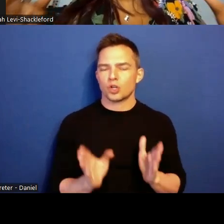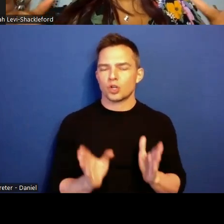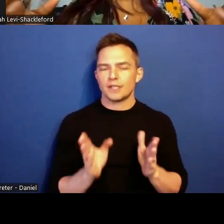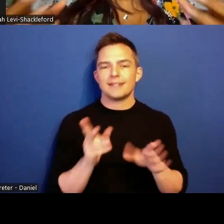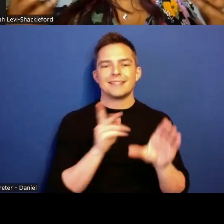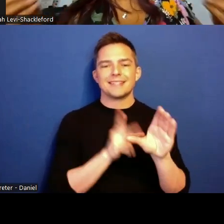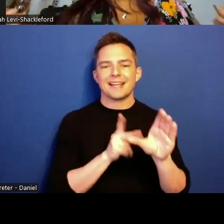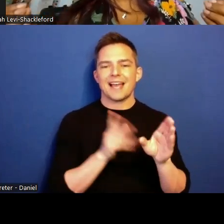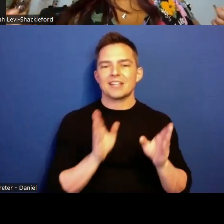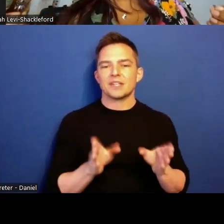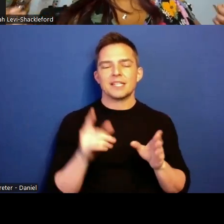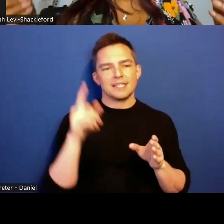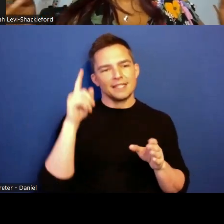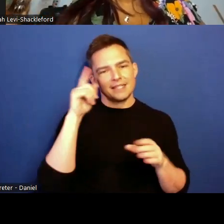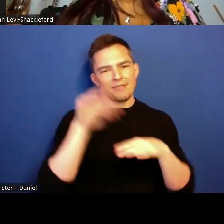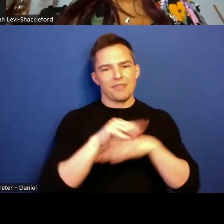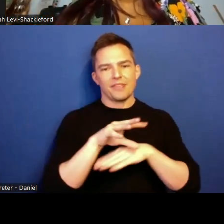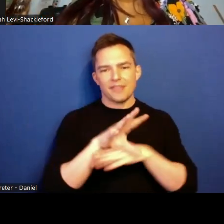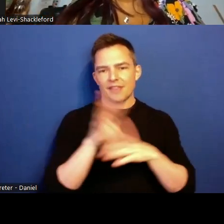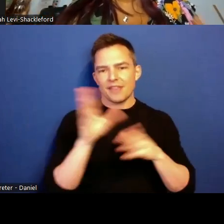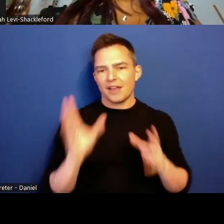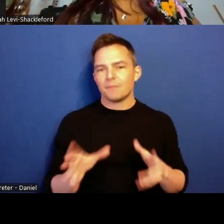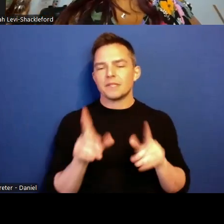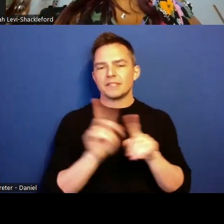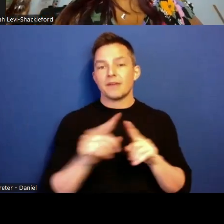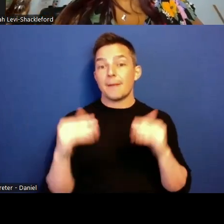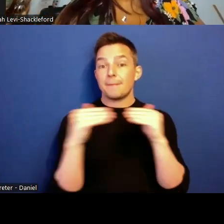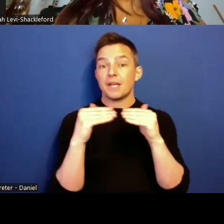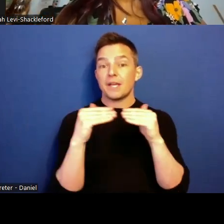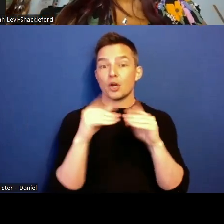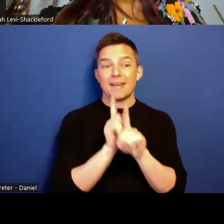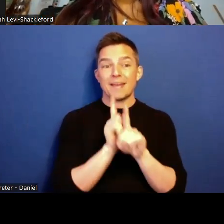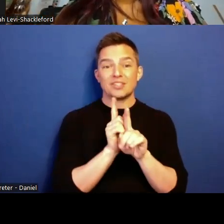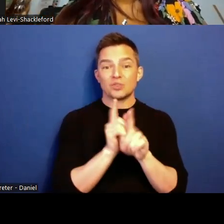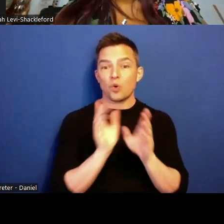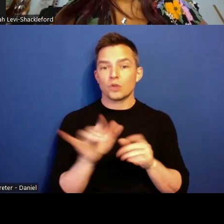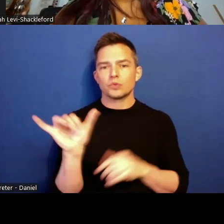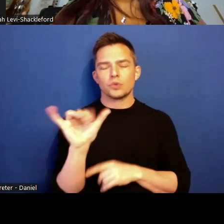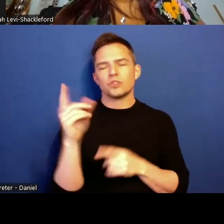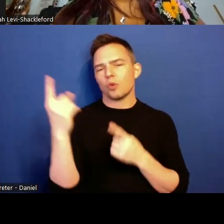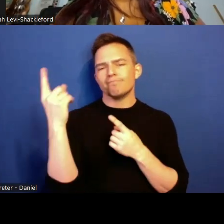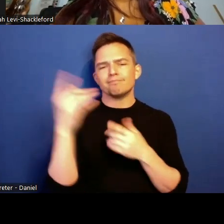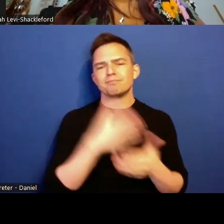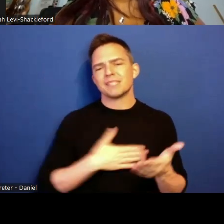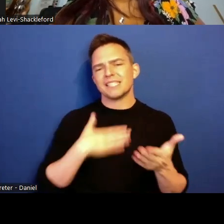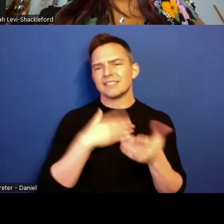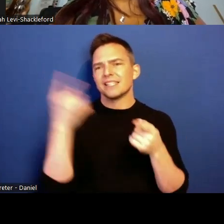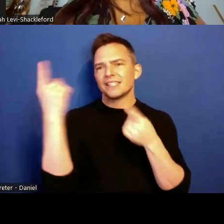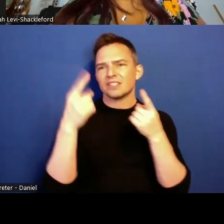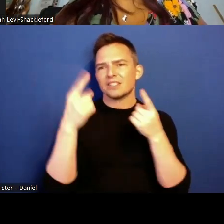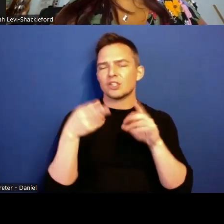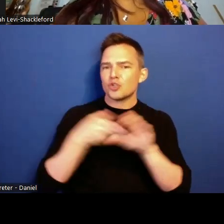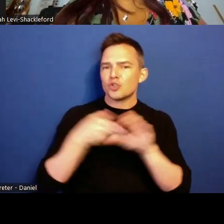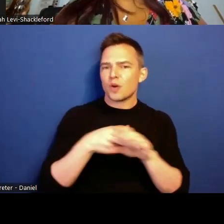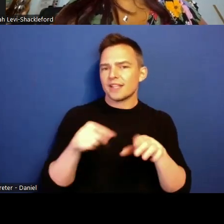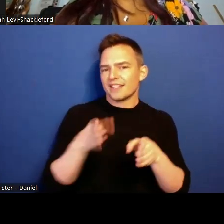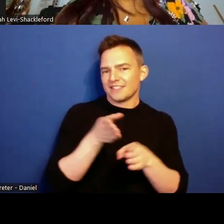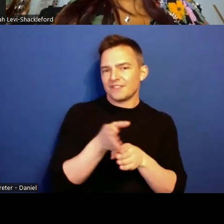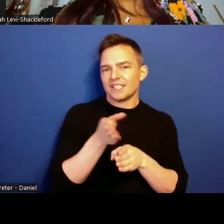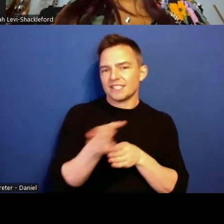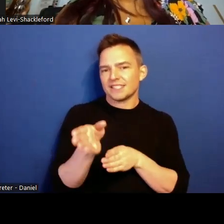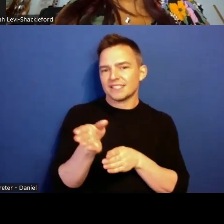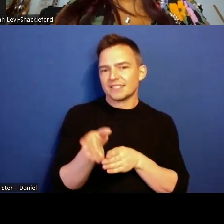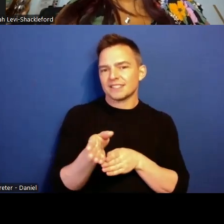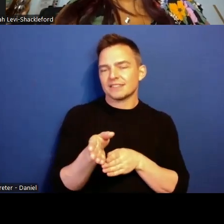psychiatrists, psychologists, all of that, even peer mentors. So please consider joining the field, not